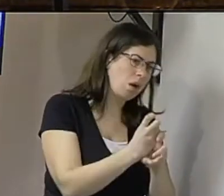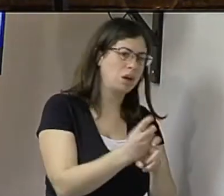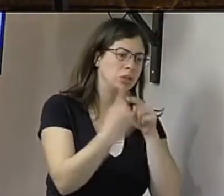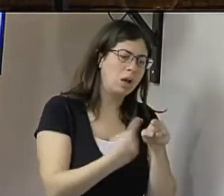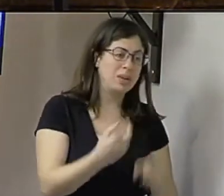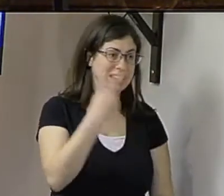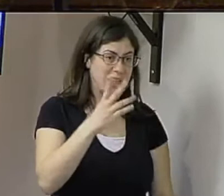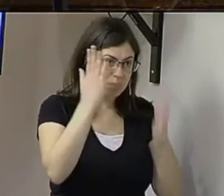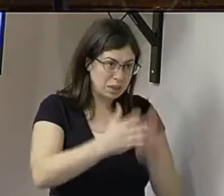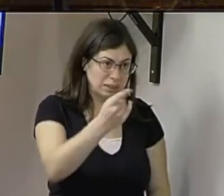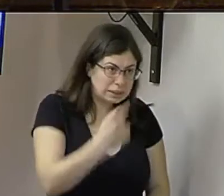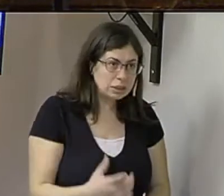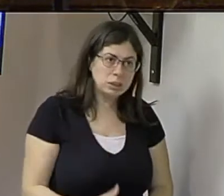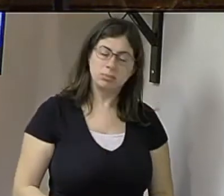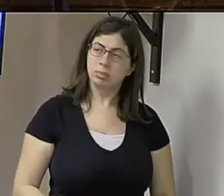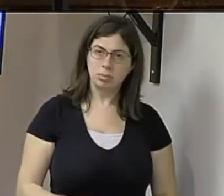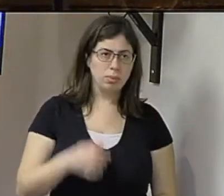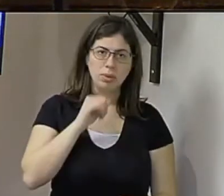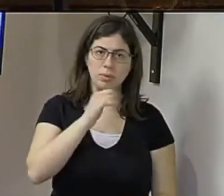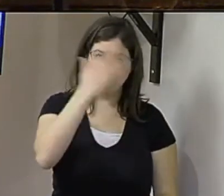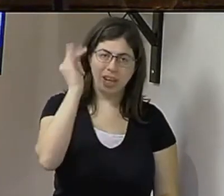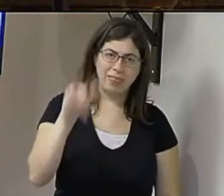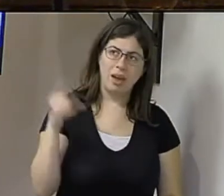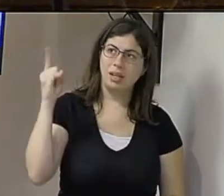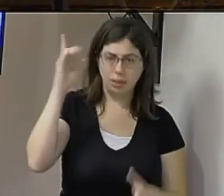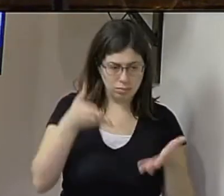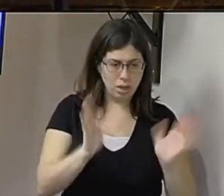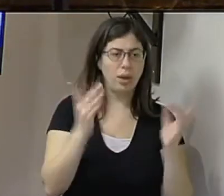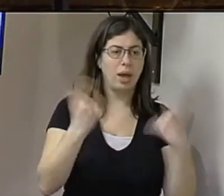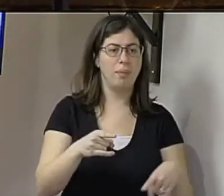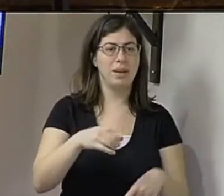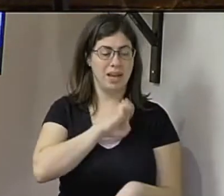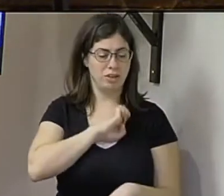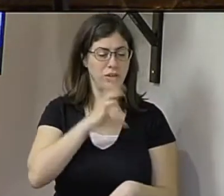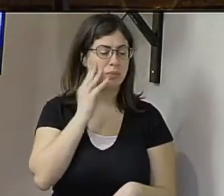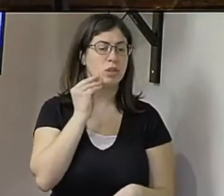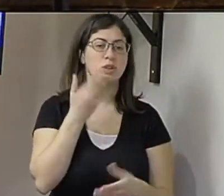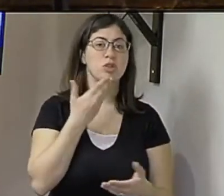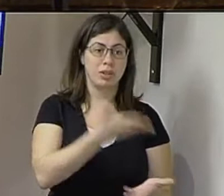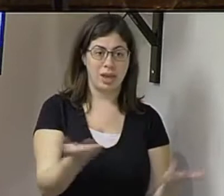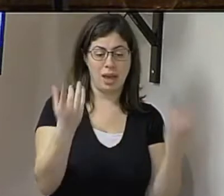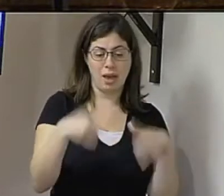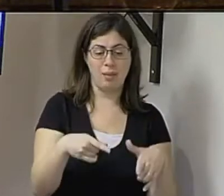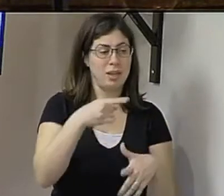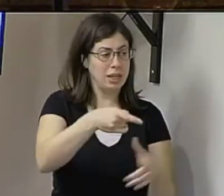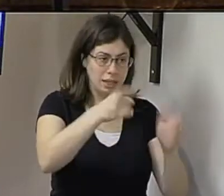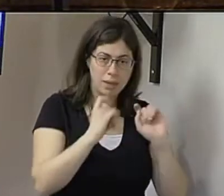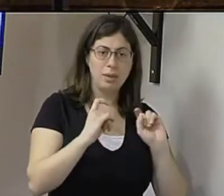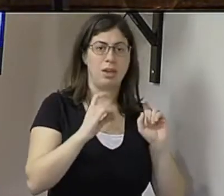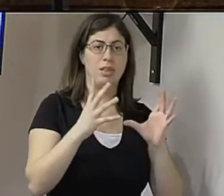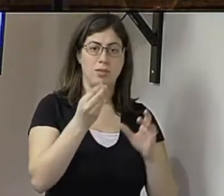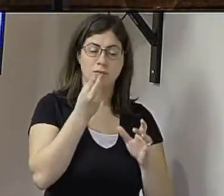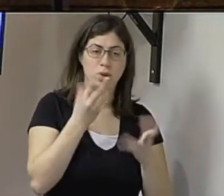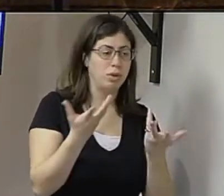the person that did it, it's kind of hard to remember that, right? But that's what Esther's experiencing. The good things that happen, where, hey, this guy gave me this, advanced me a